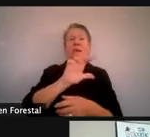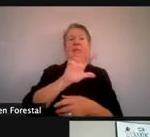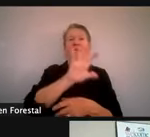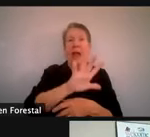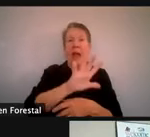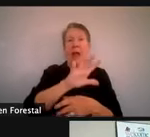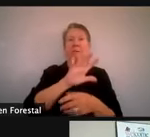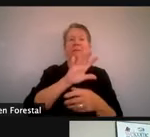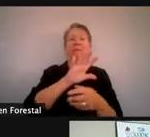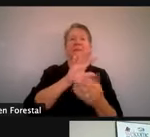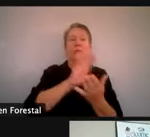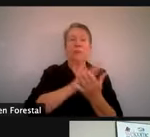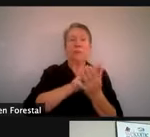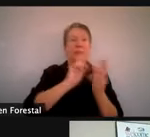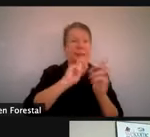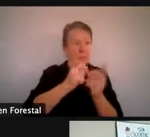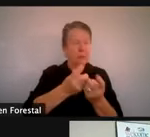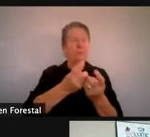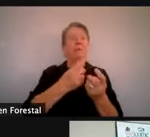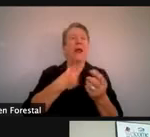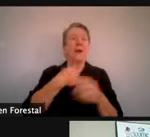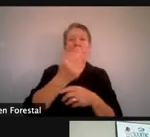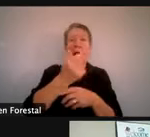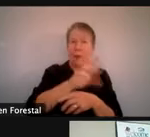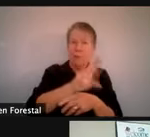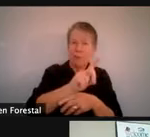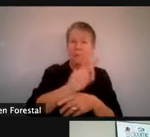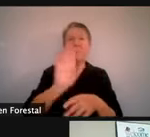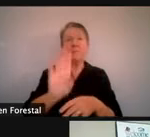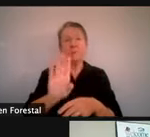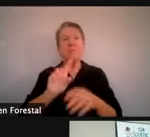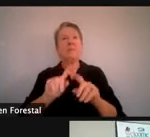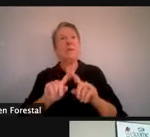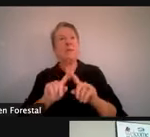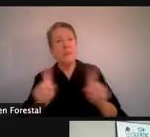94. The answer is I can't speak because I'm not looking at every plan and I'm not